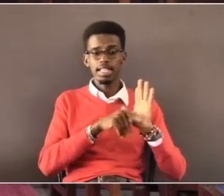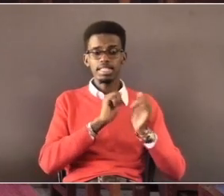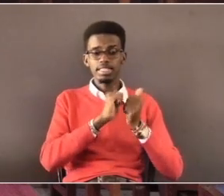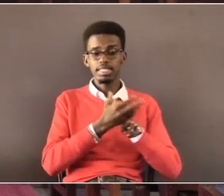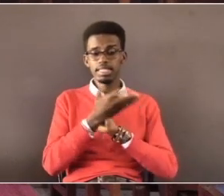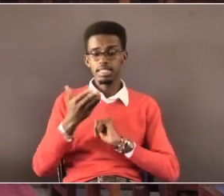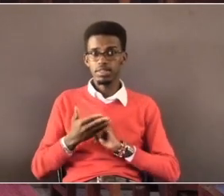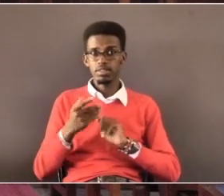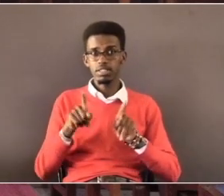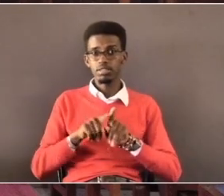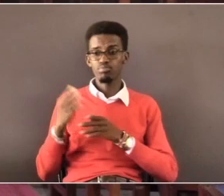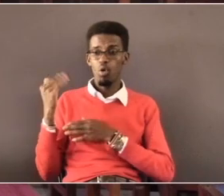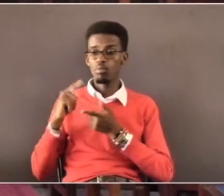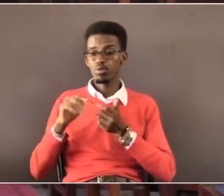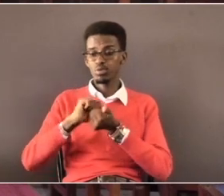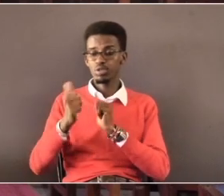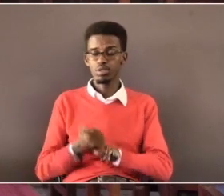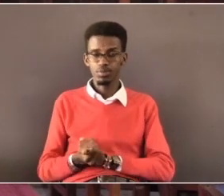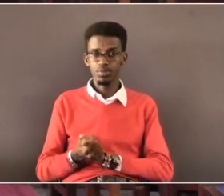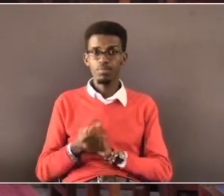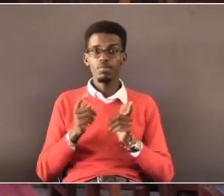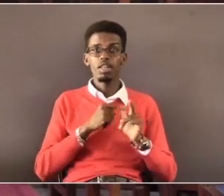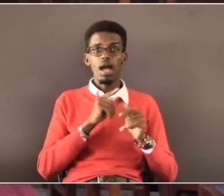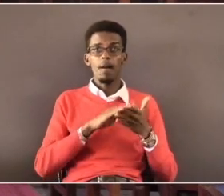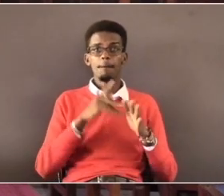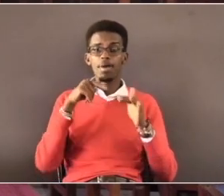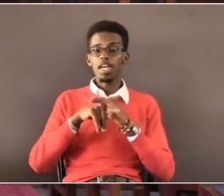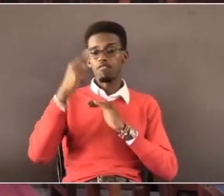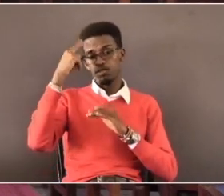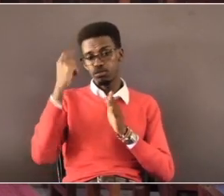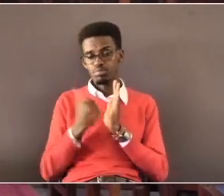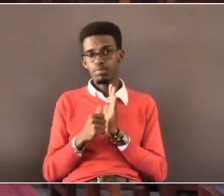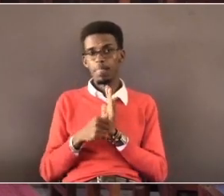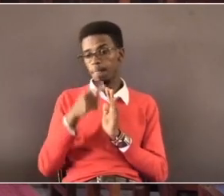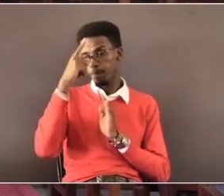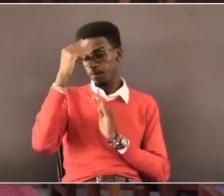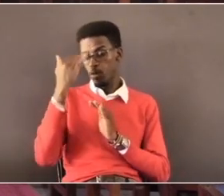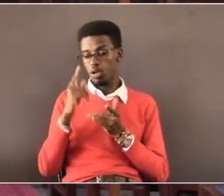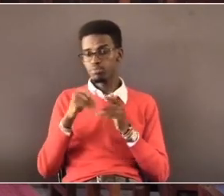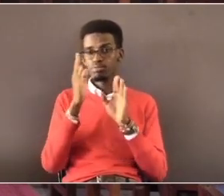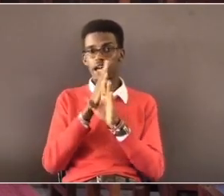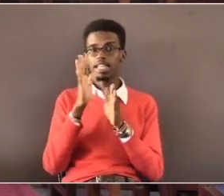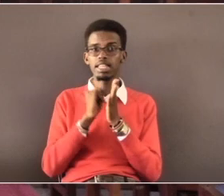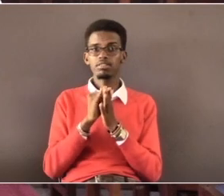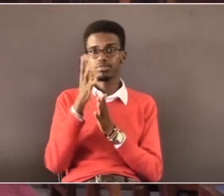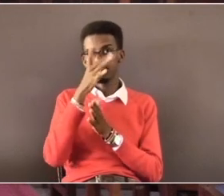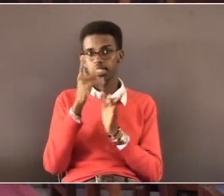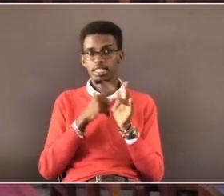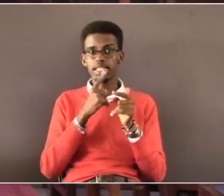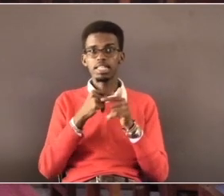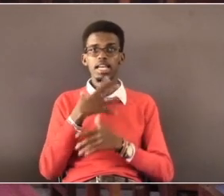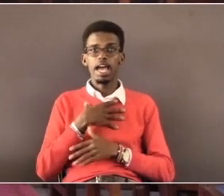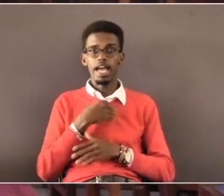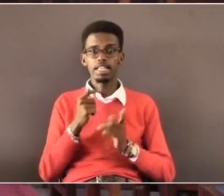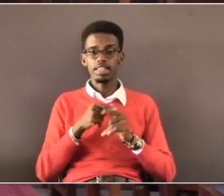them, you're hoping to change them, you might be in for a rude shock, because they may hide that trait and do